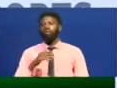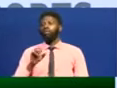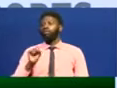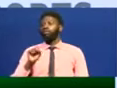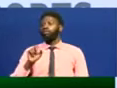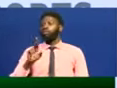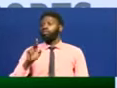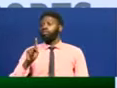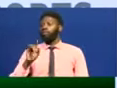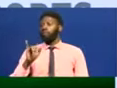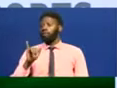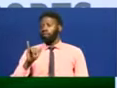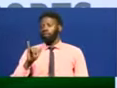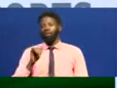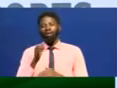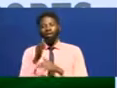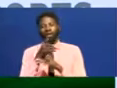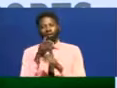to Kenya,